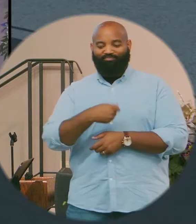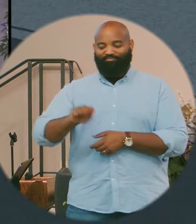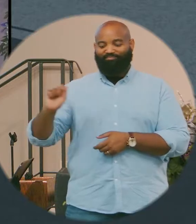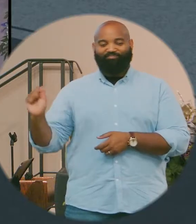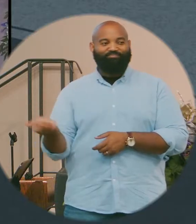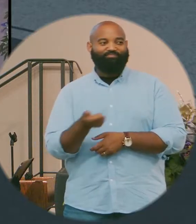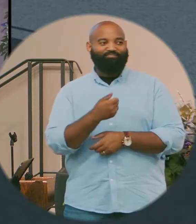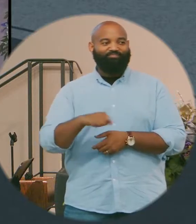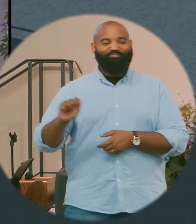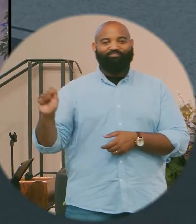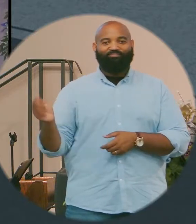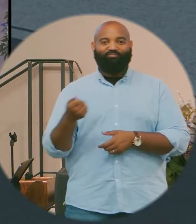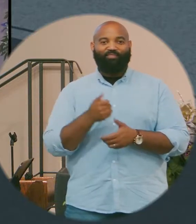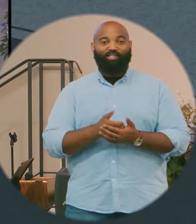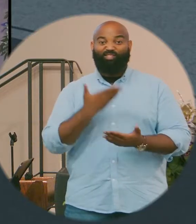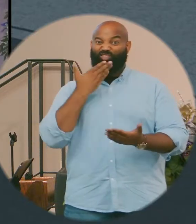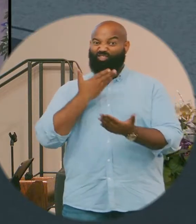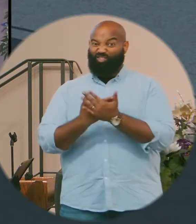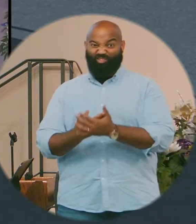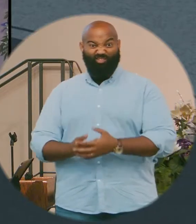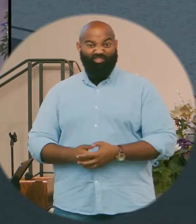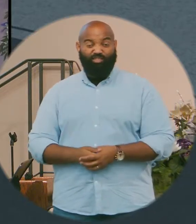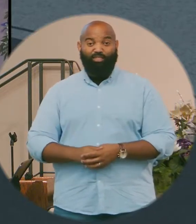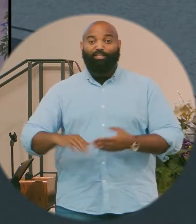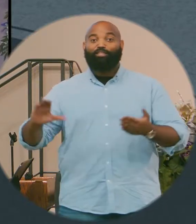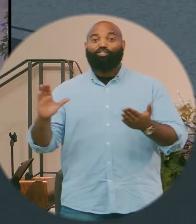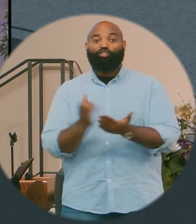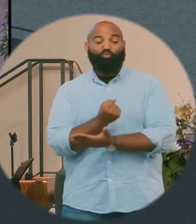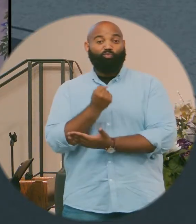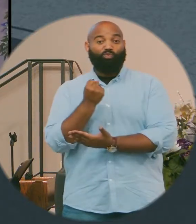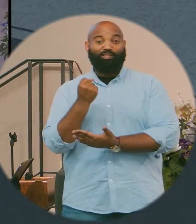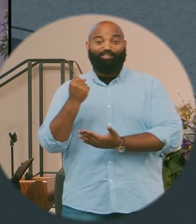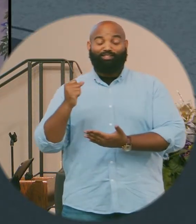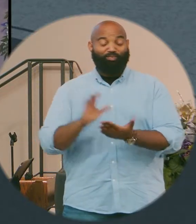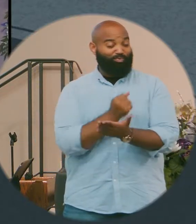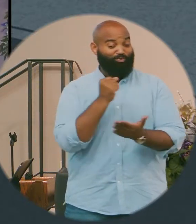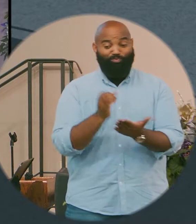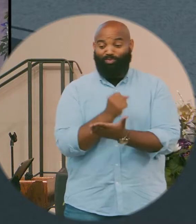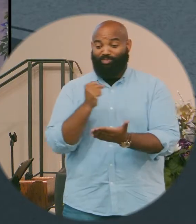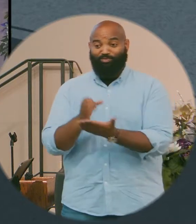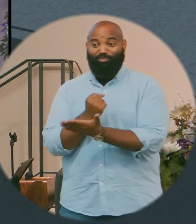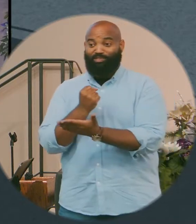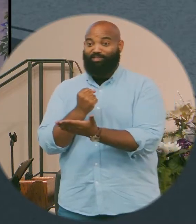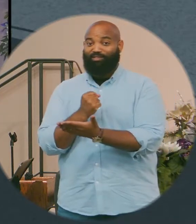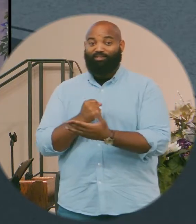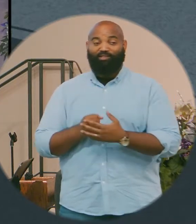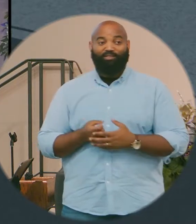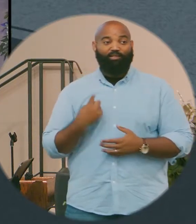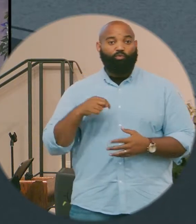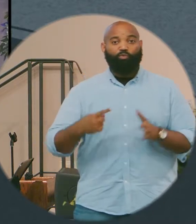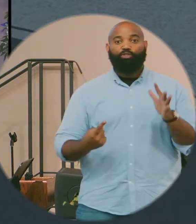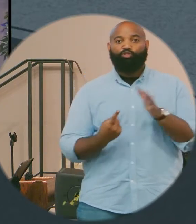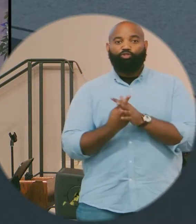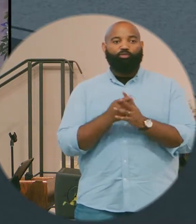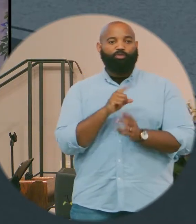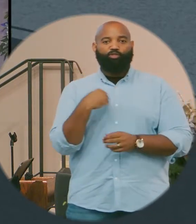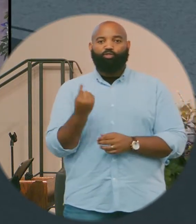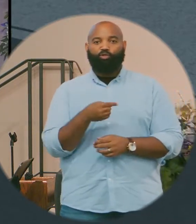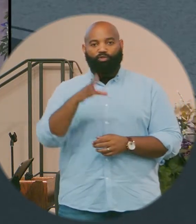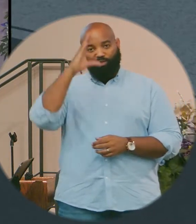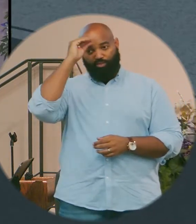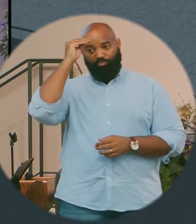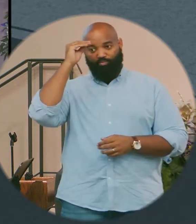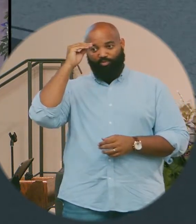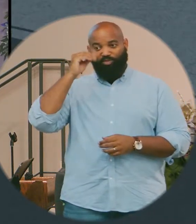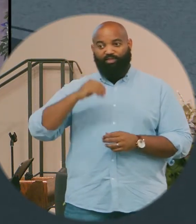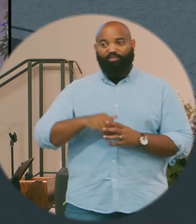down. I was telling Pastor that she won a tournament this weekend. When we showed up, it was all boys in her bracket, all young men. She was